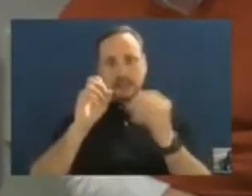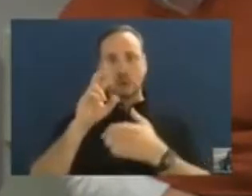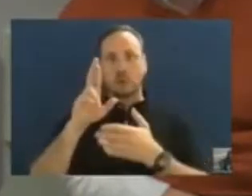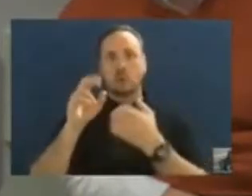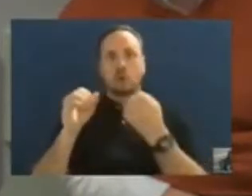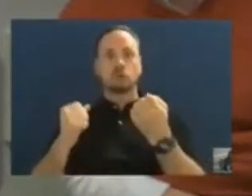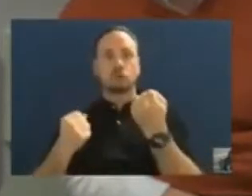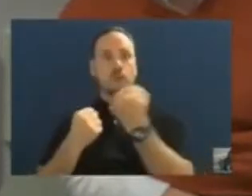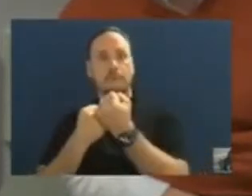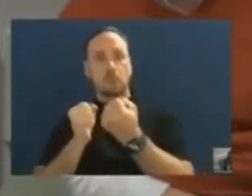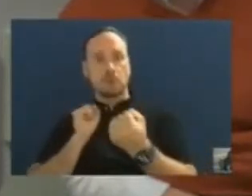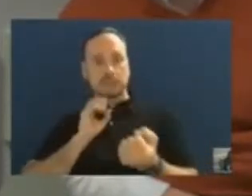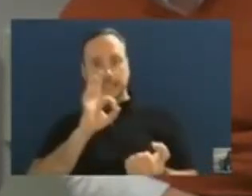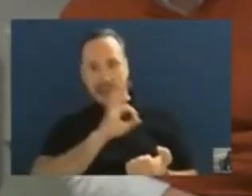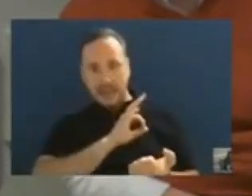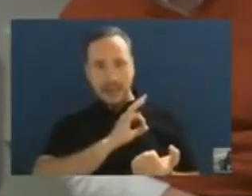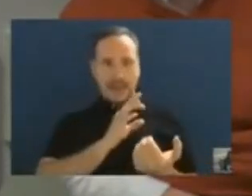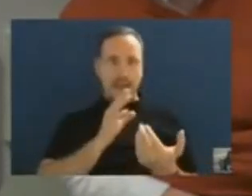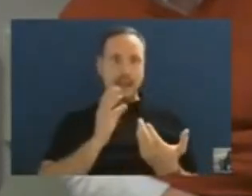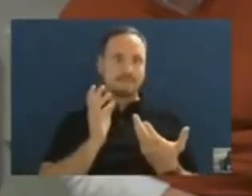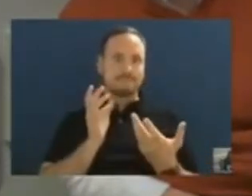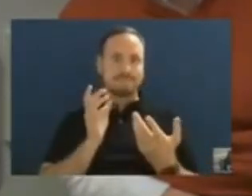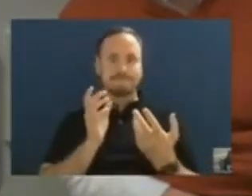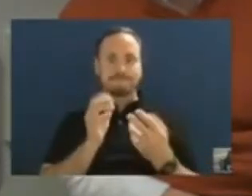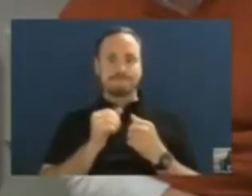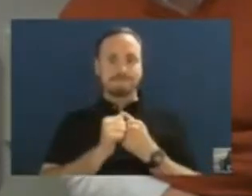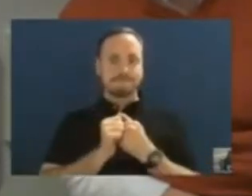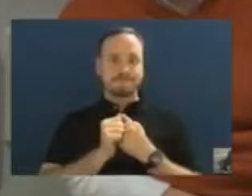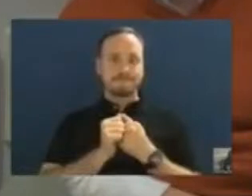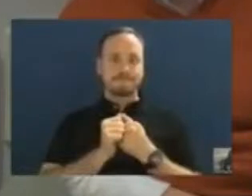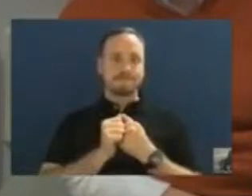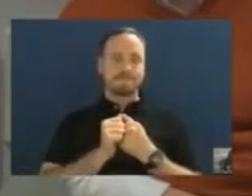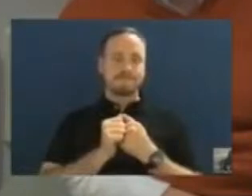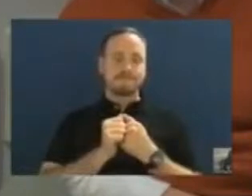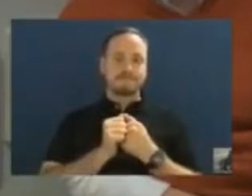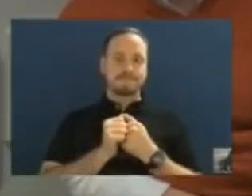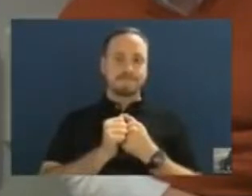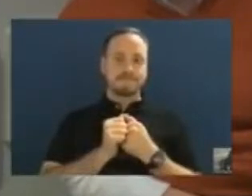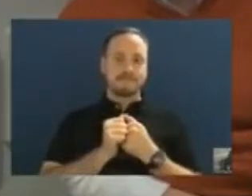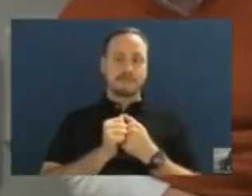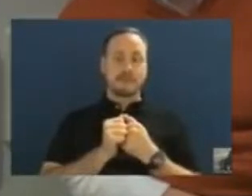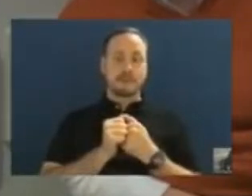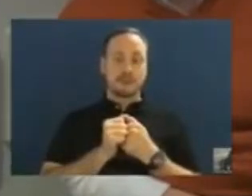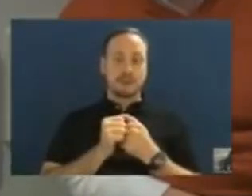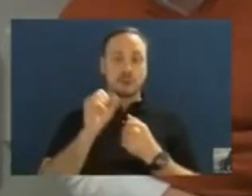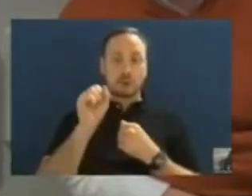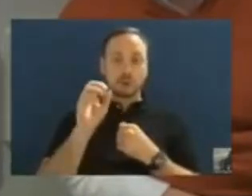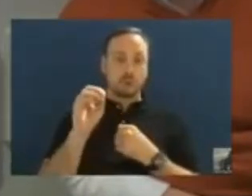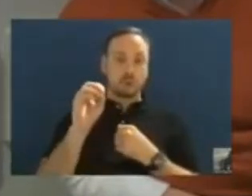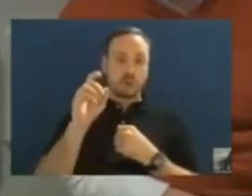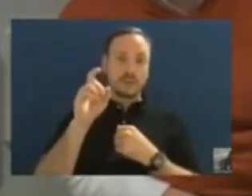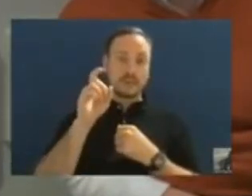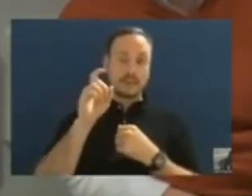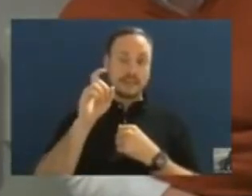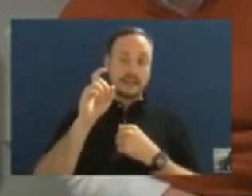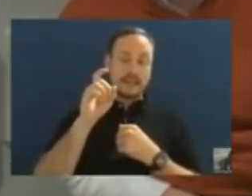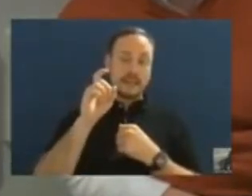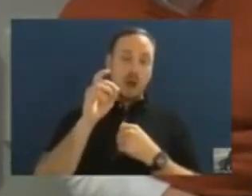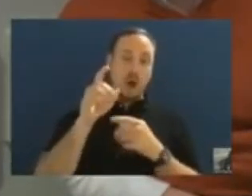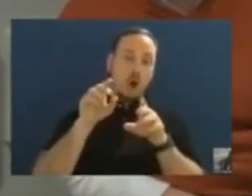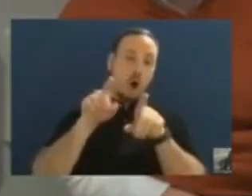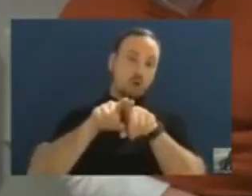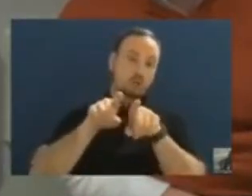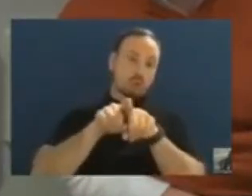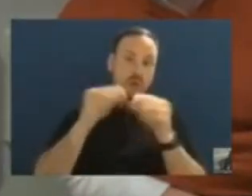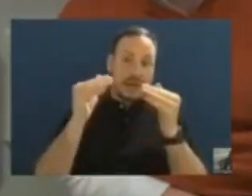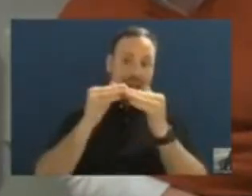high school will definitely not look like elementary school schedules, so there needs to be. But there's also that equity piece, as